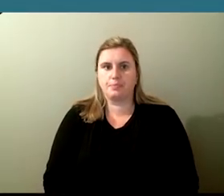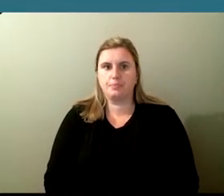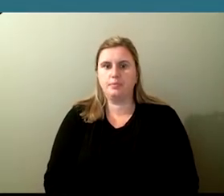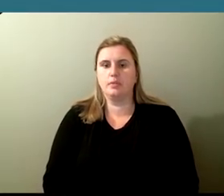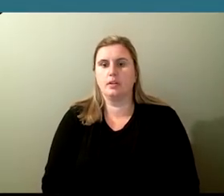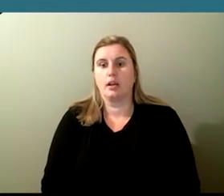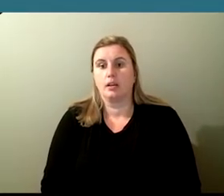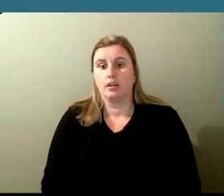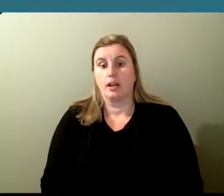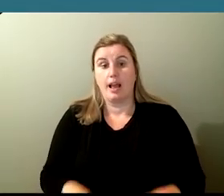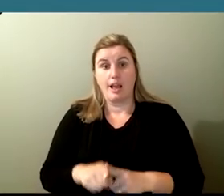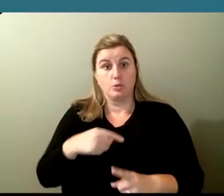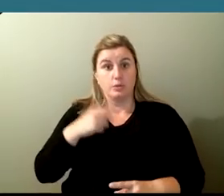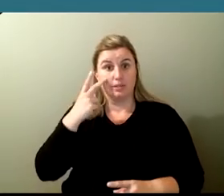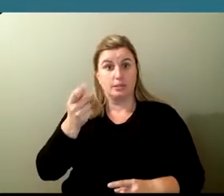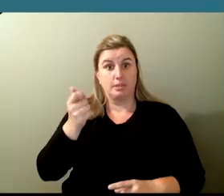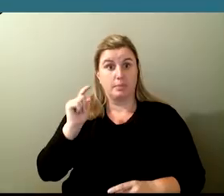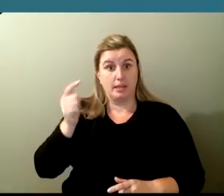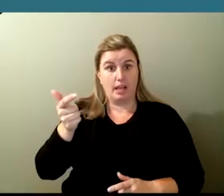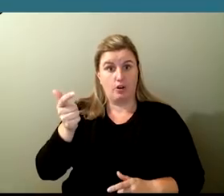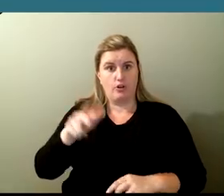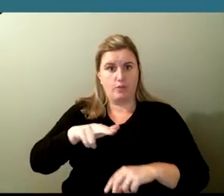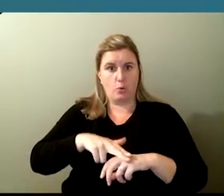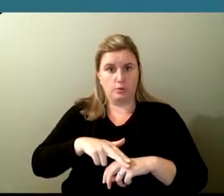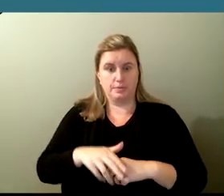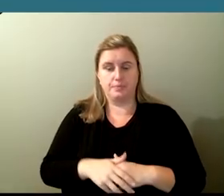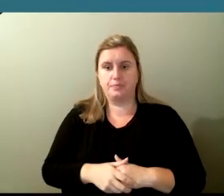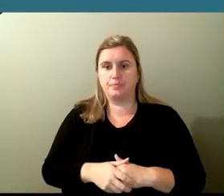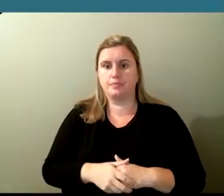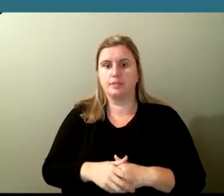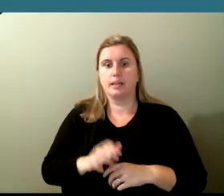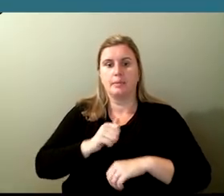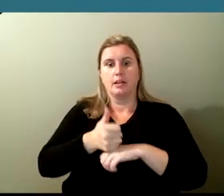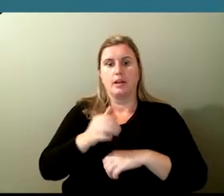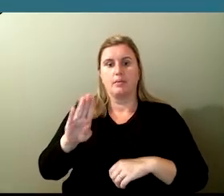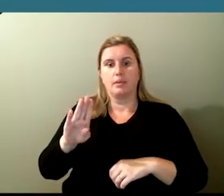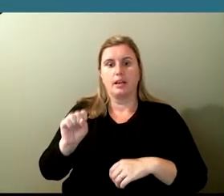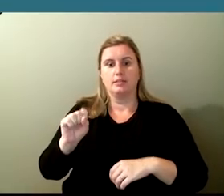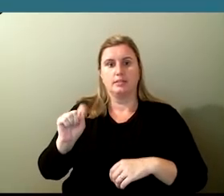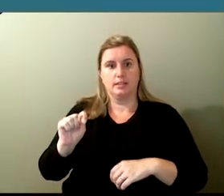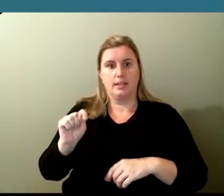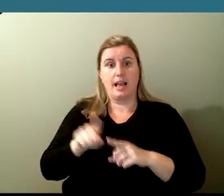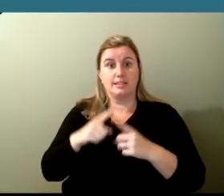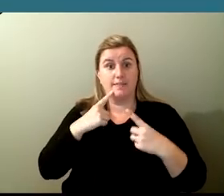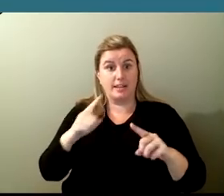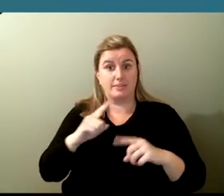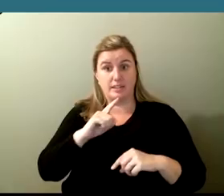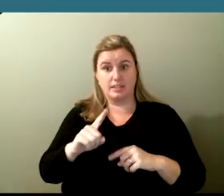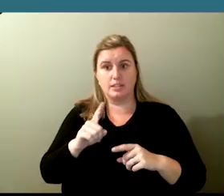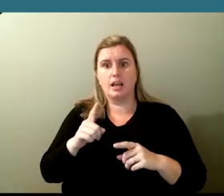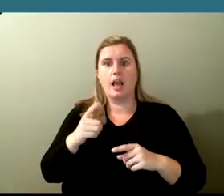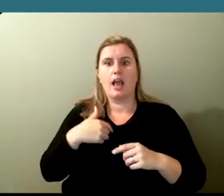As we're gonna see a little bit later, of course, the implementation of BST, as effective as it is, of course, it poses